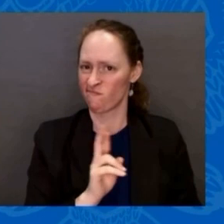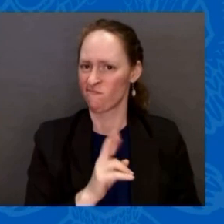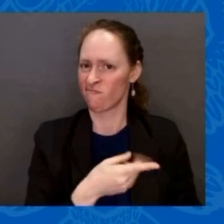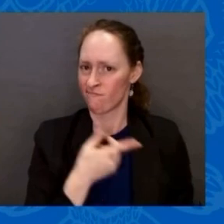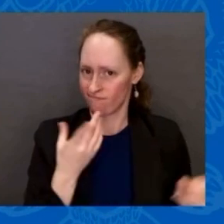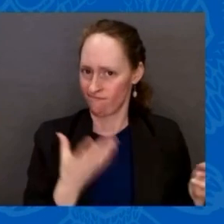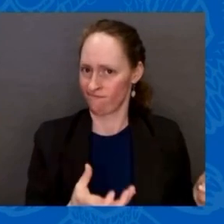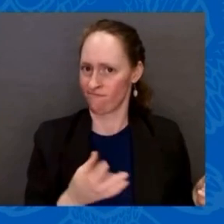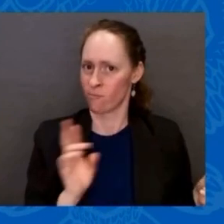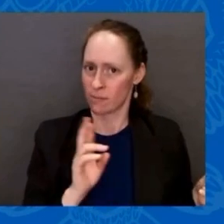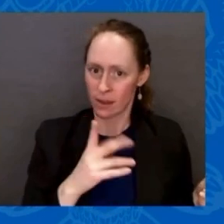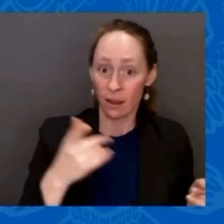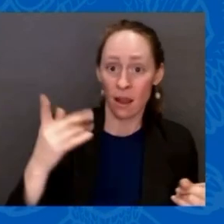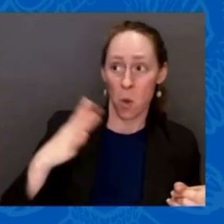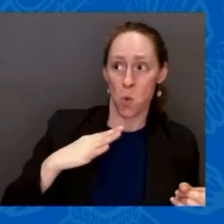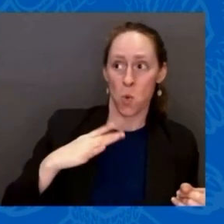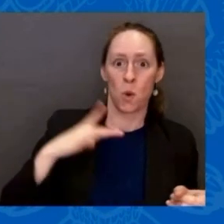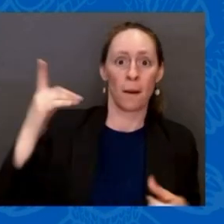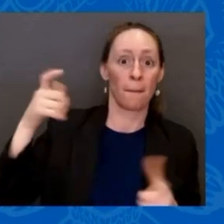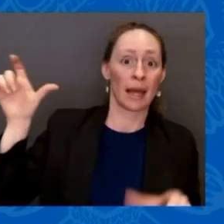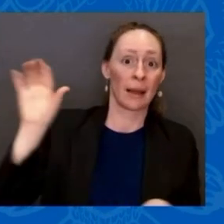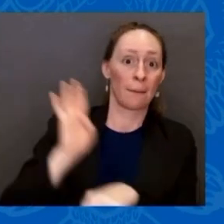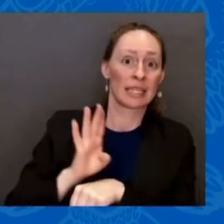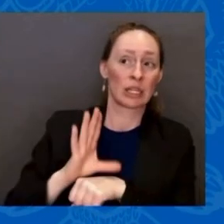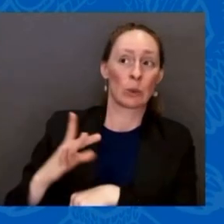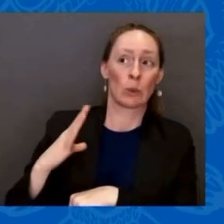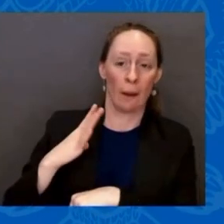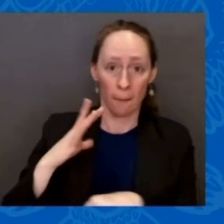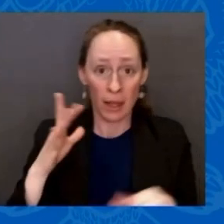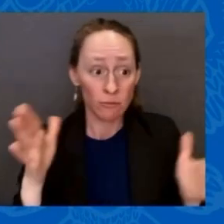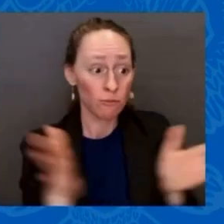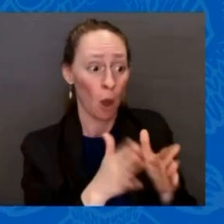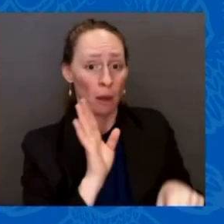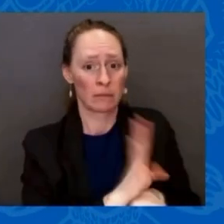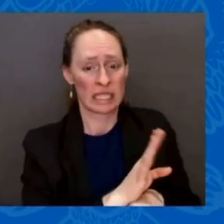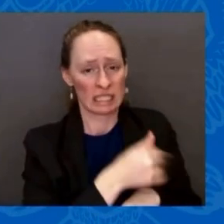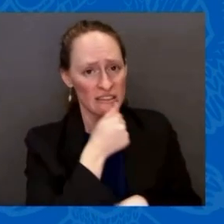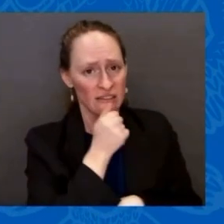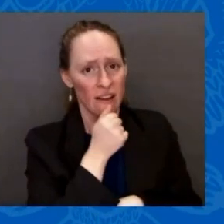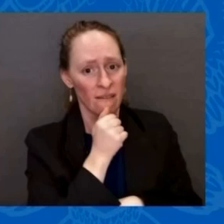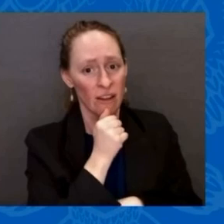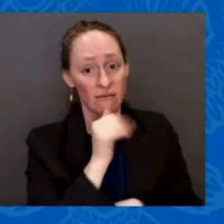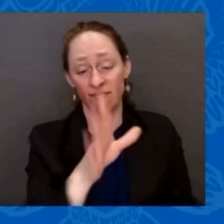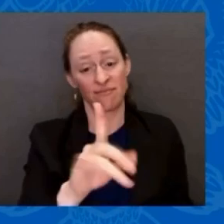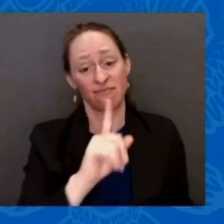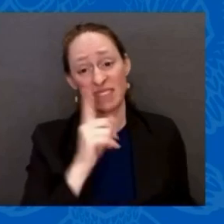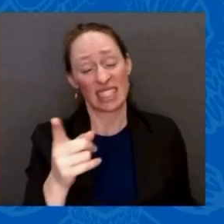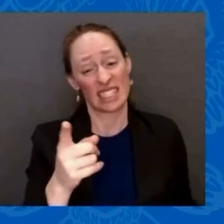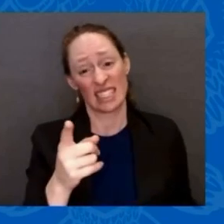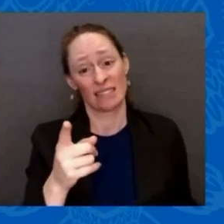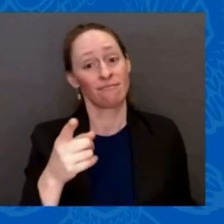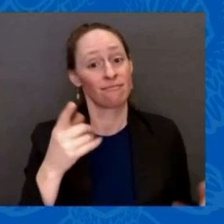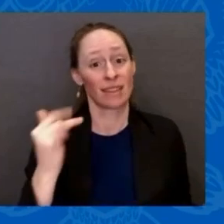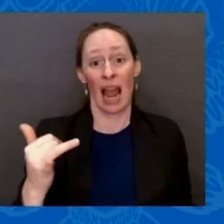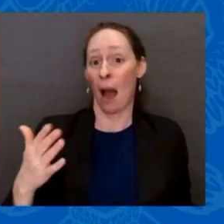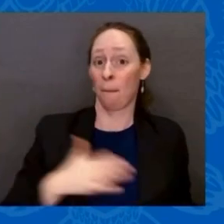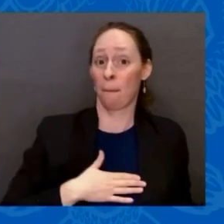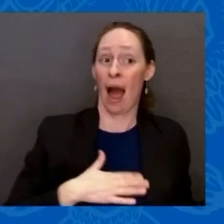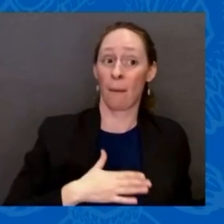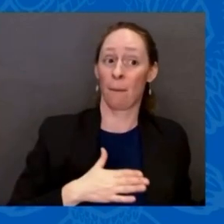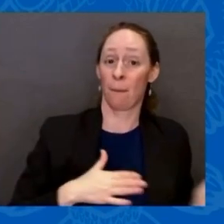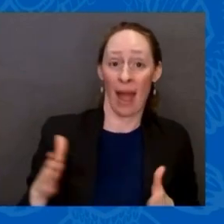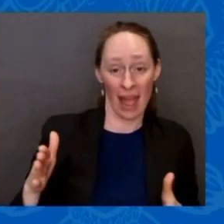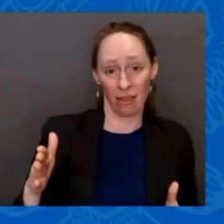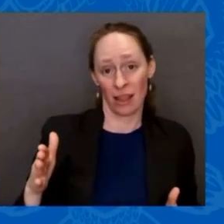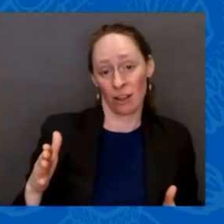even that good for big business anymore. When I came to office with a very different plan, a limited concentration of